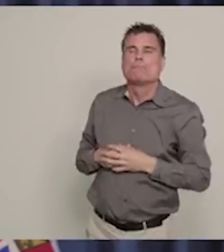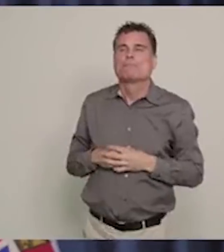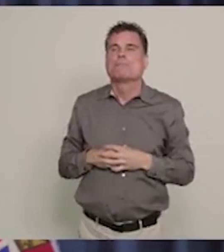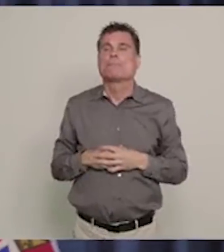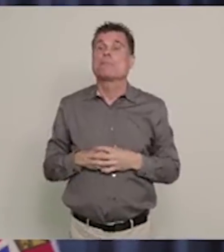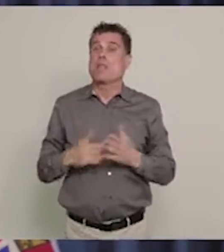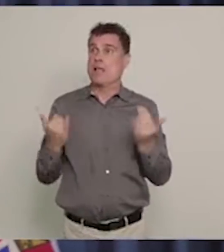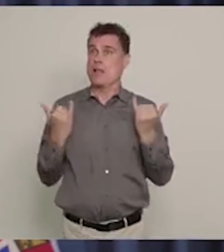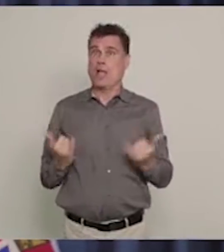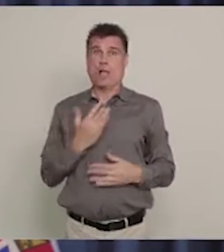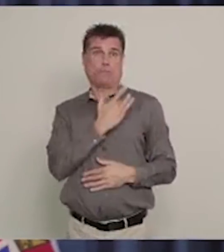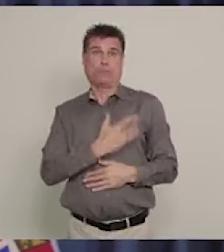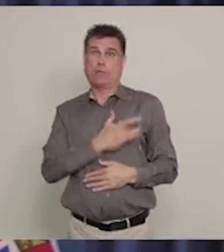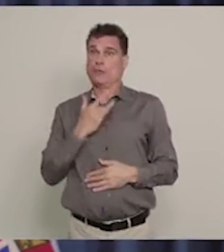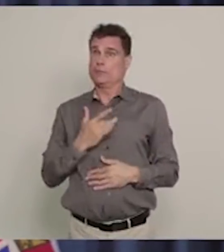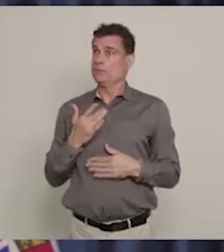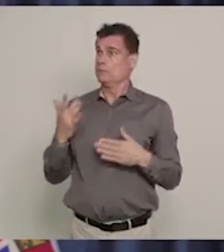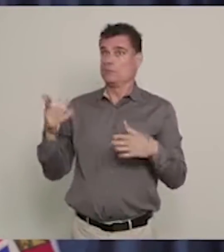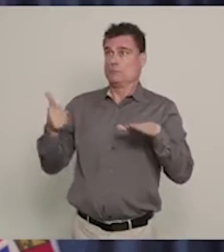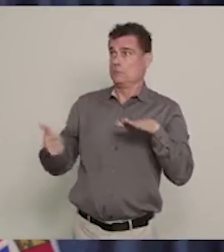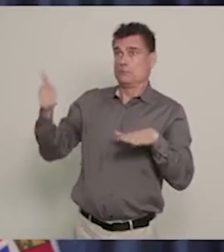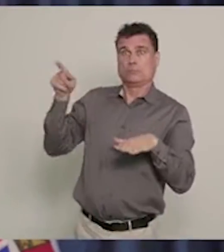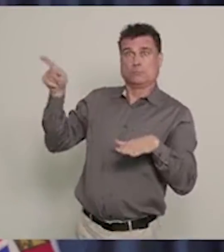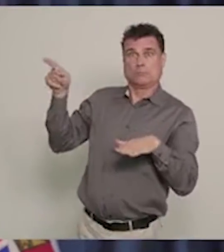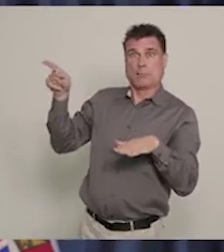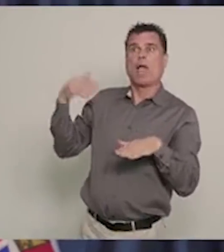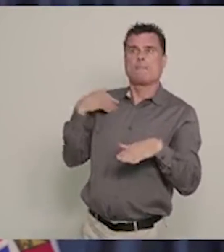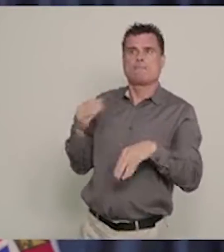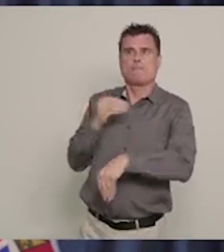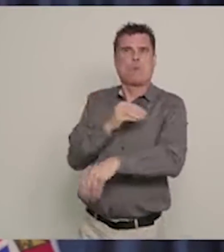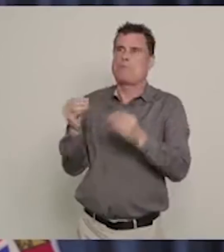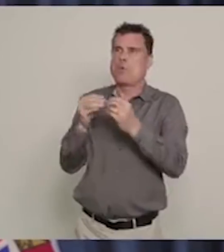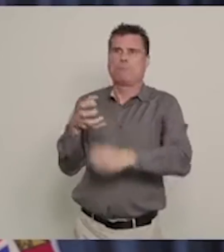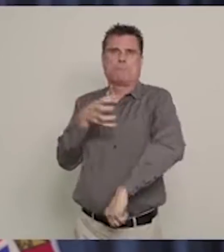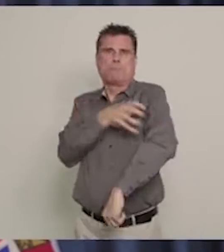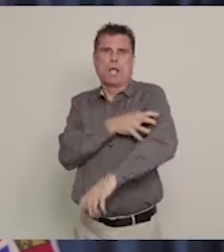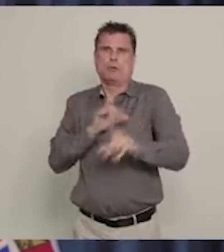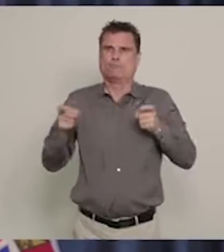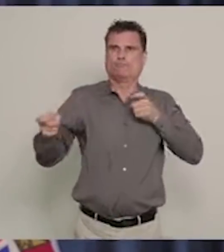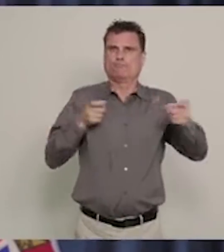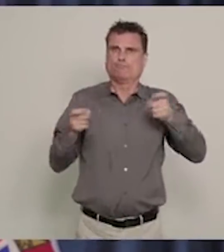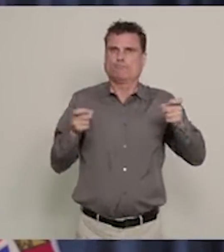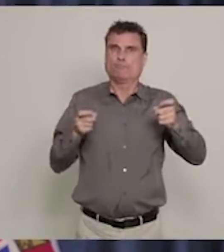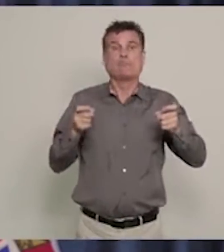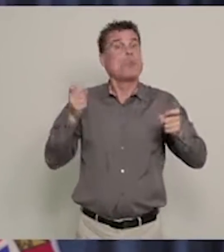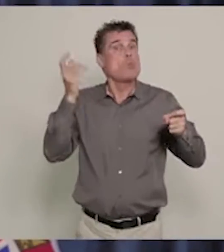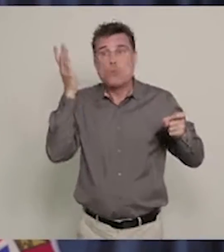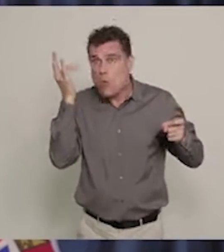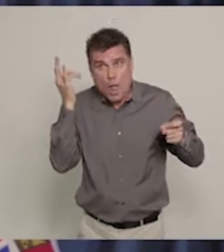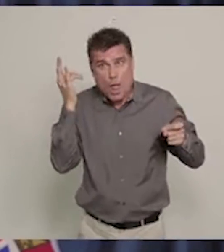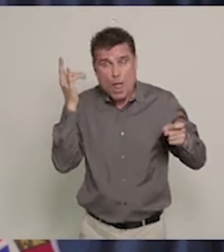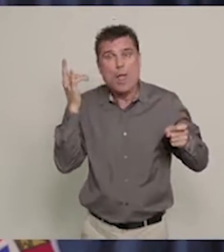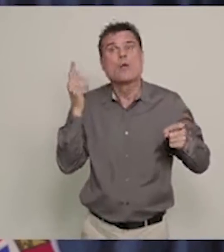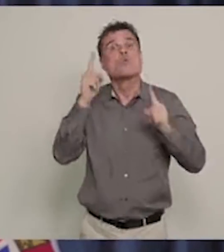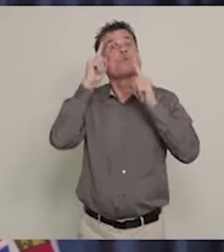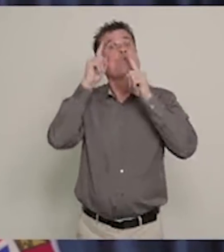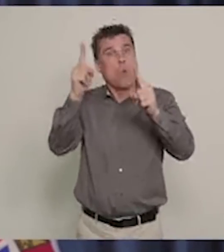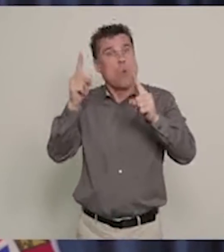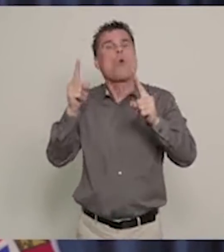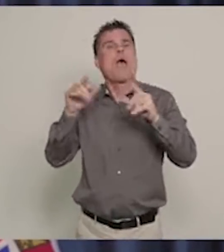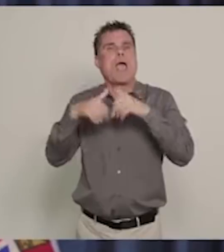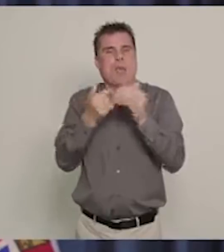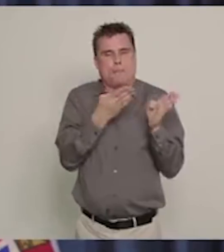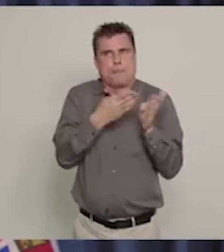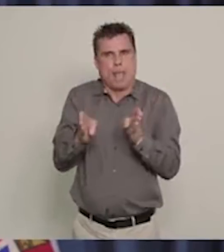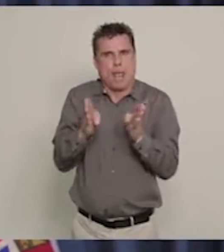planning for the long term as well as the immediate needs. As Dr. Bonnie Henry has said on many occasions,